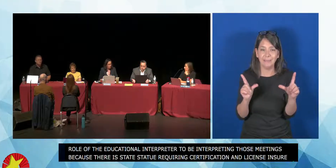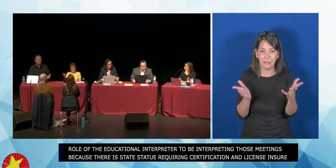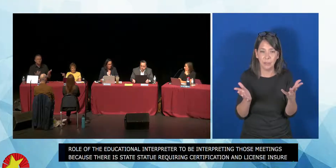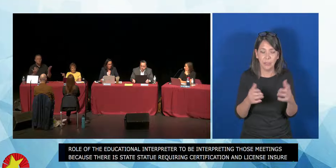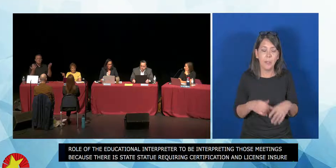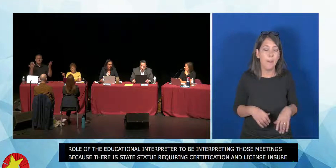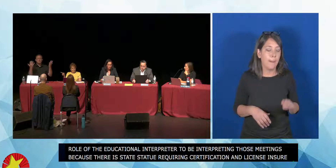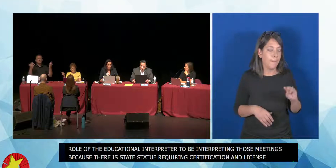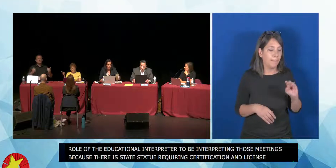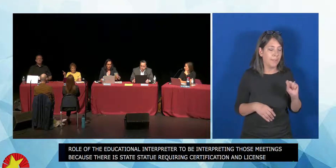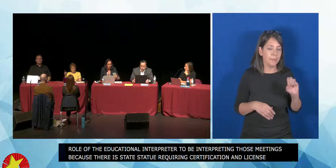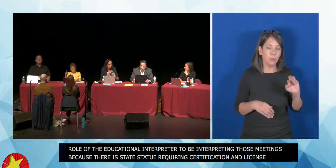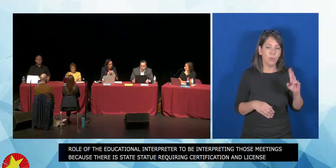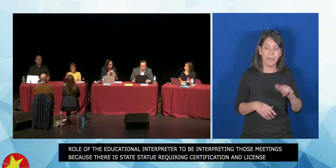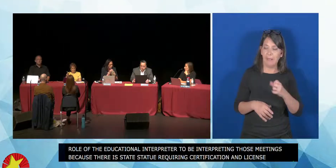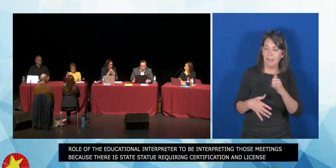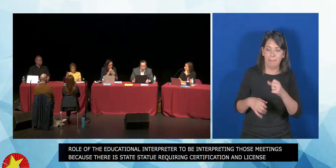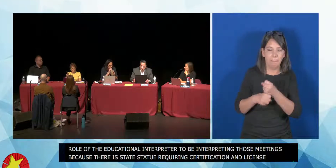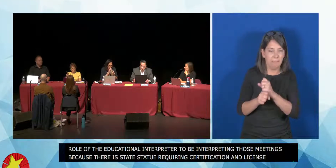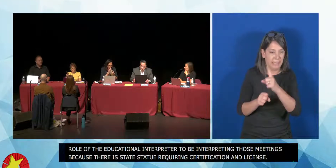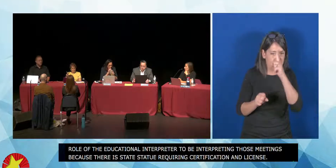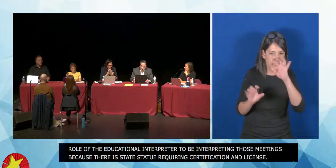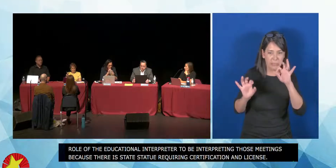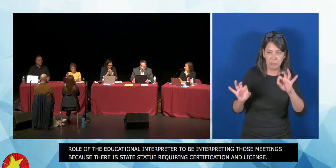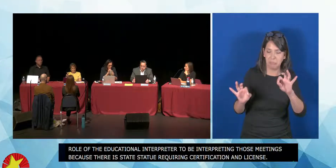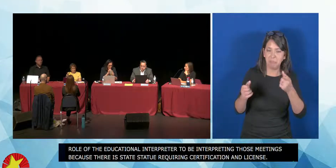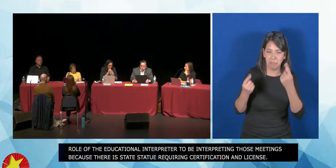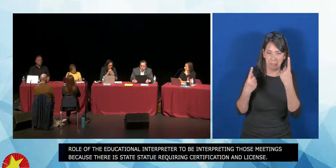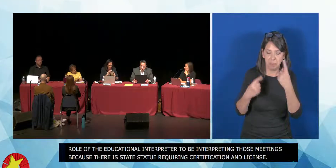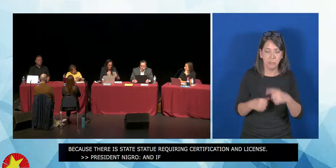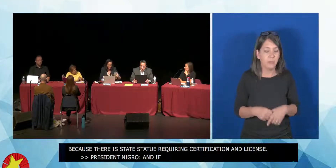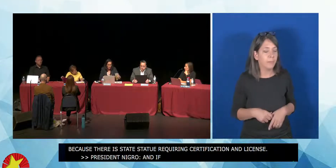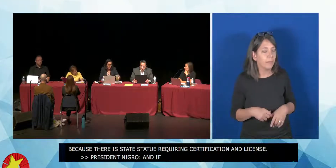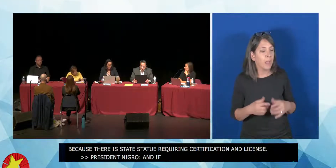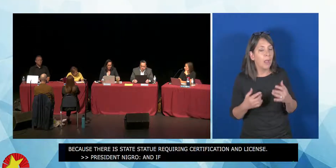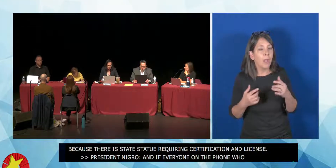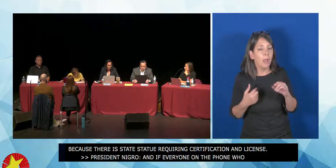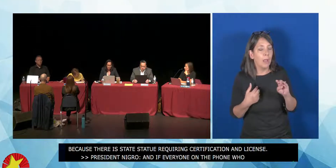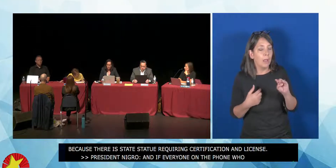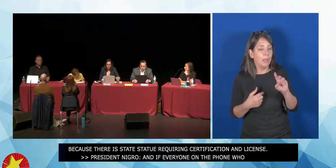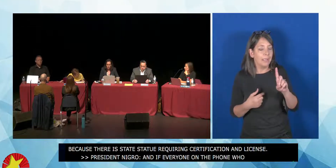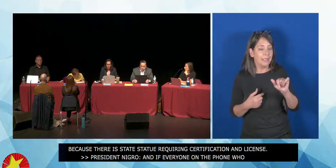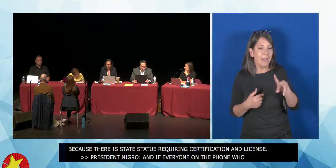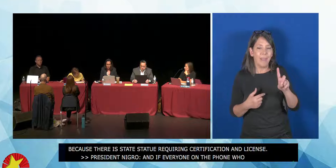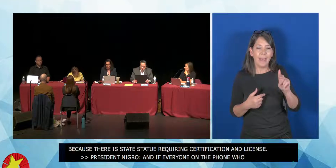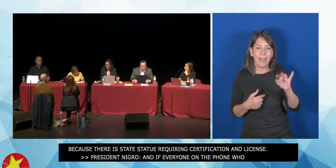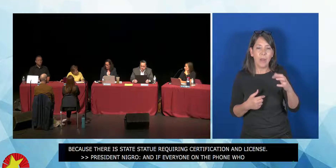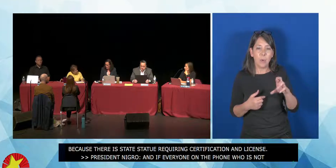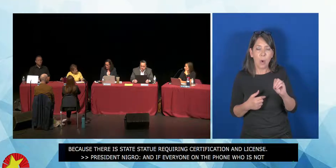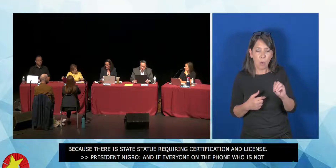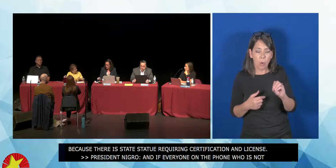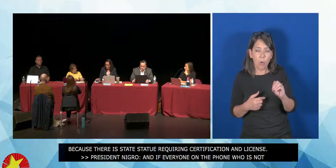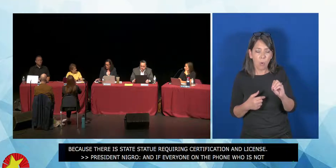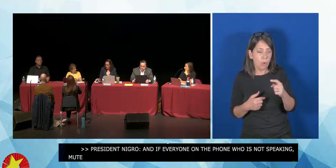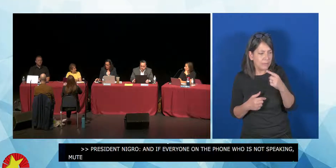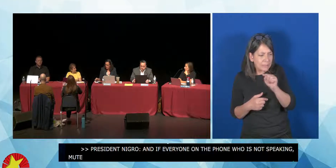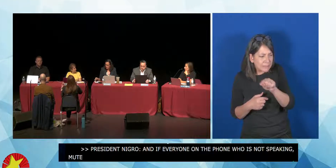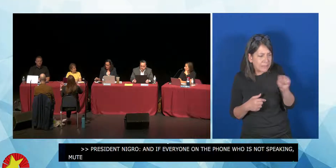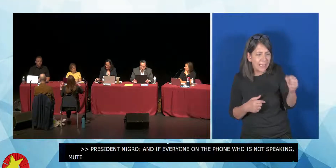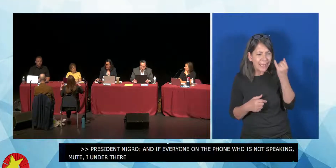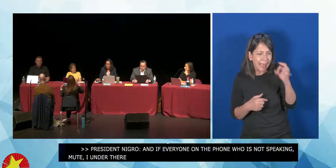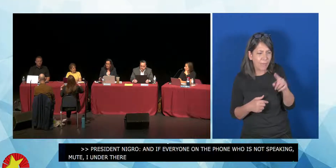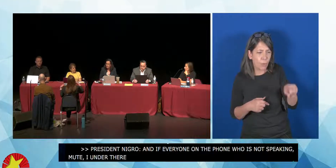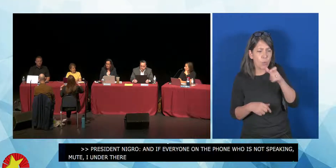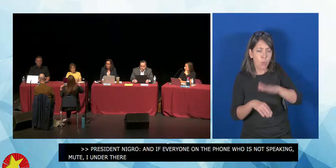note. If everyone on the phone who's not speaking, mute. I understand there's some echo on the line, so if we could have